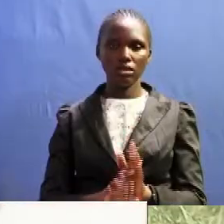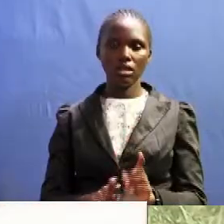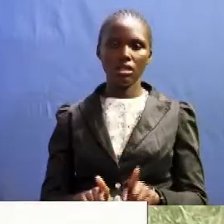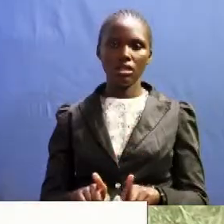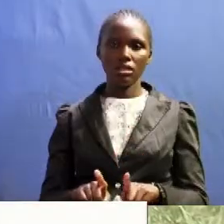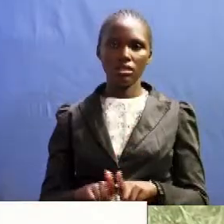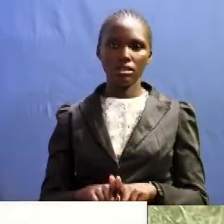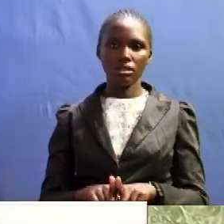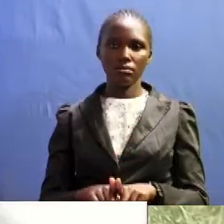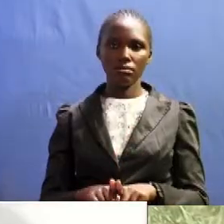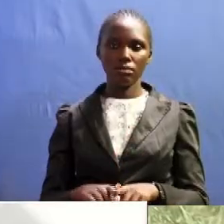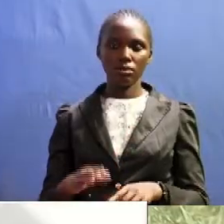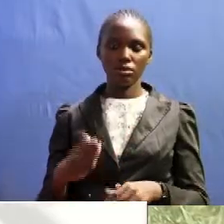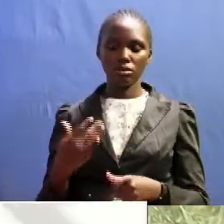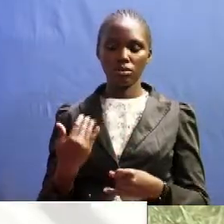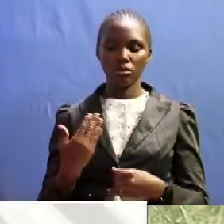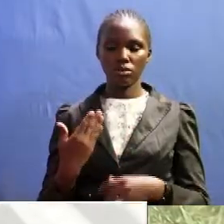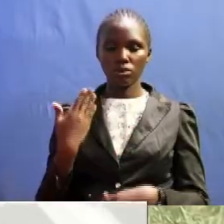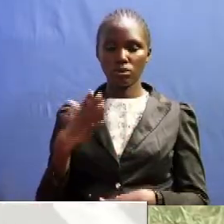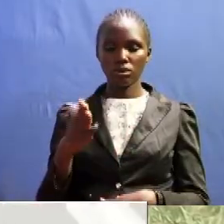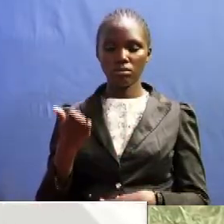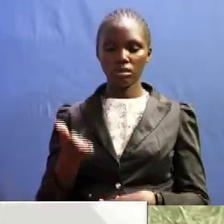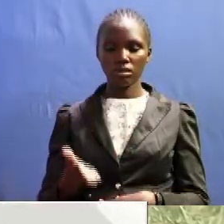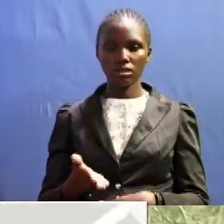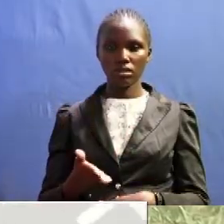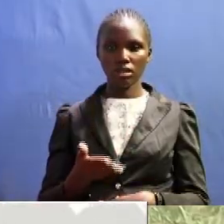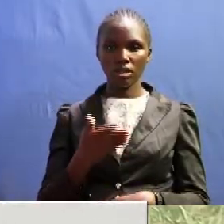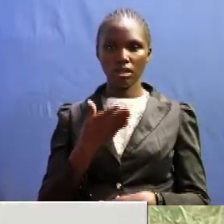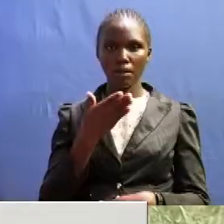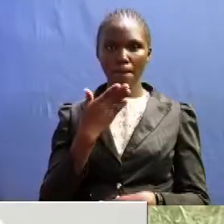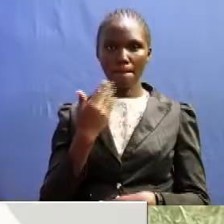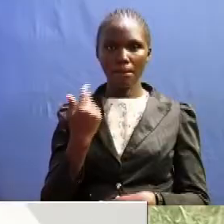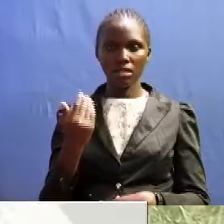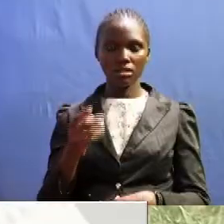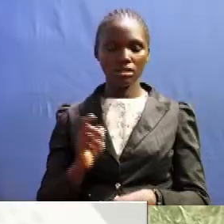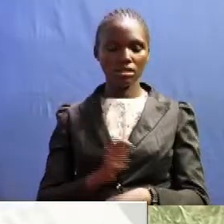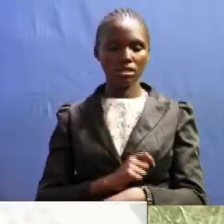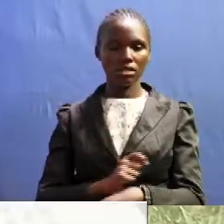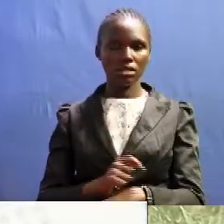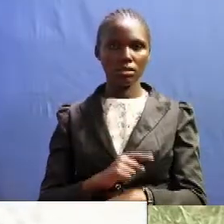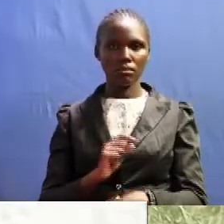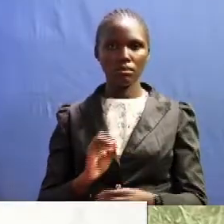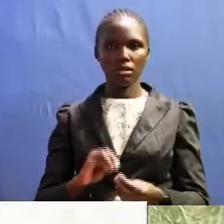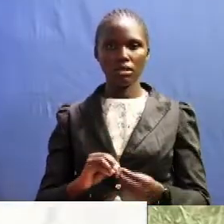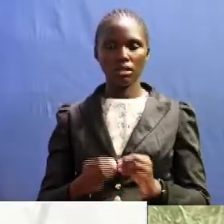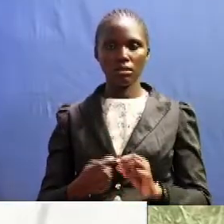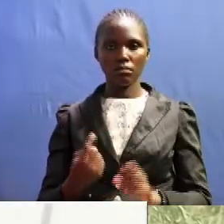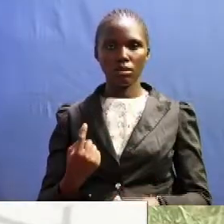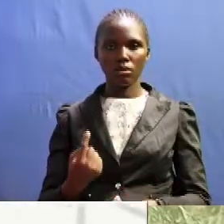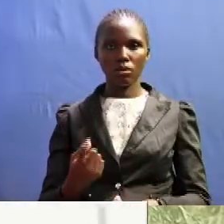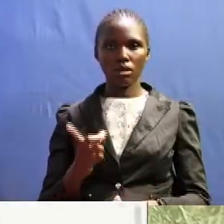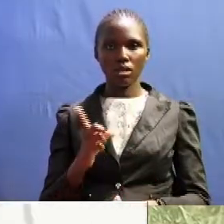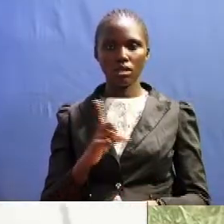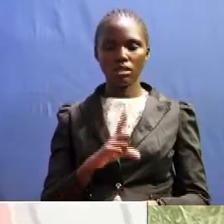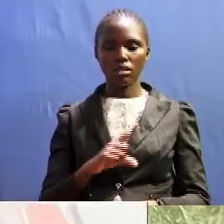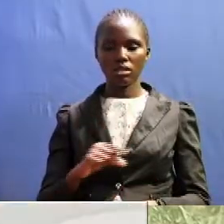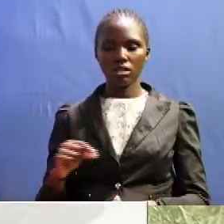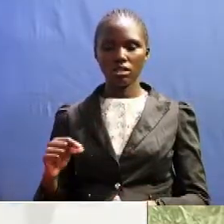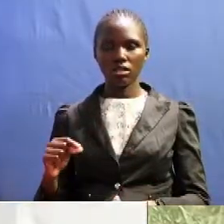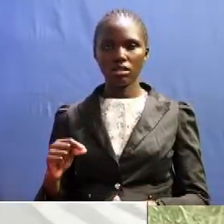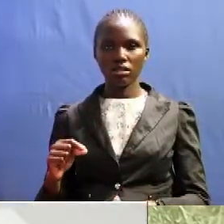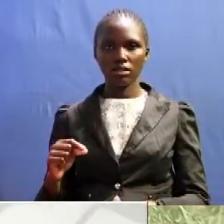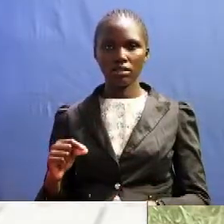Na after this, the best team number 1 itaweza